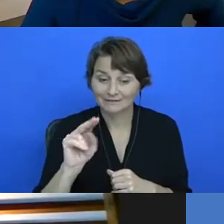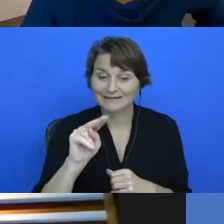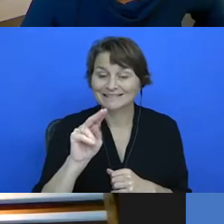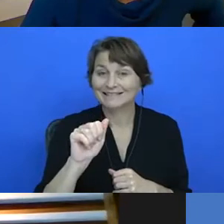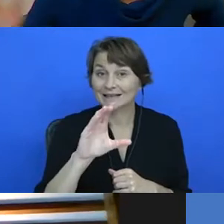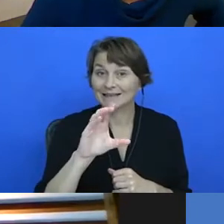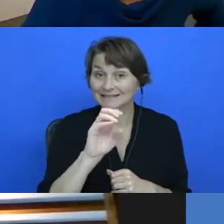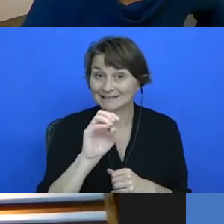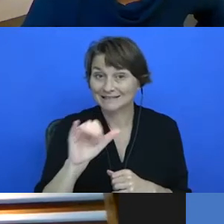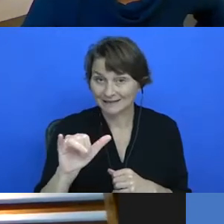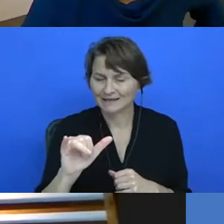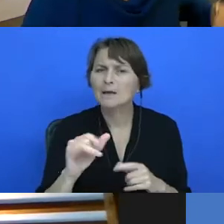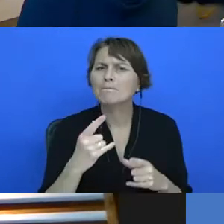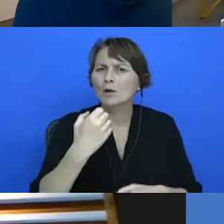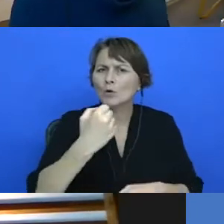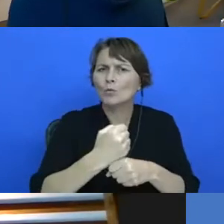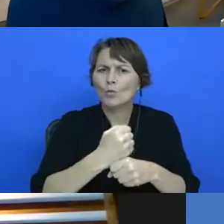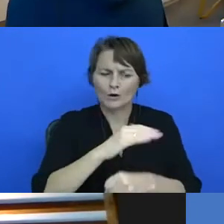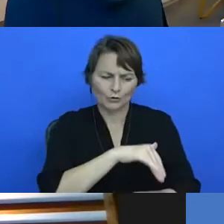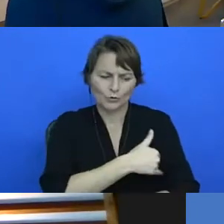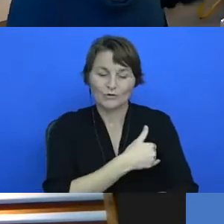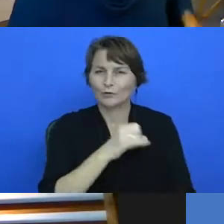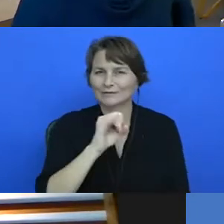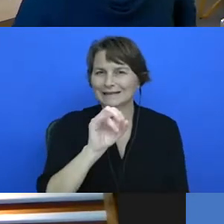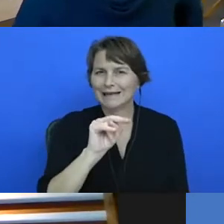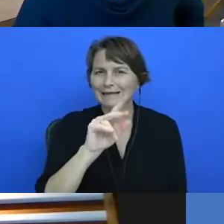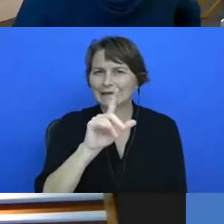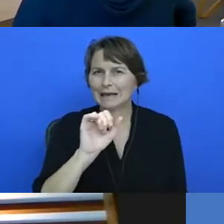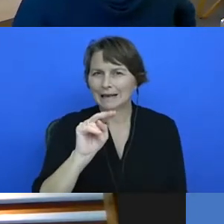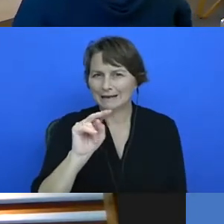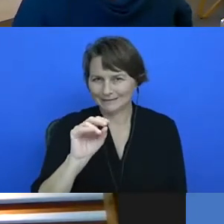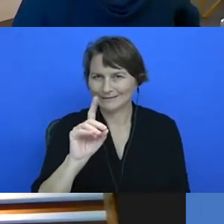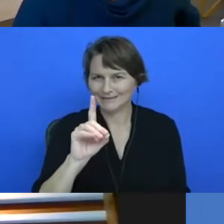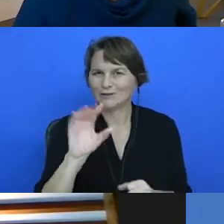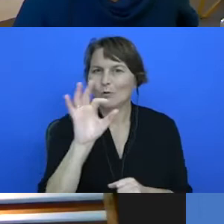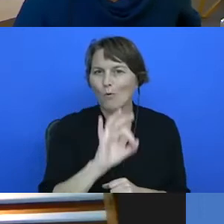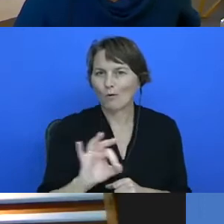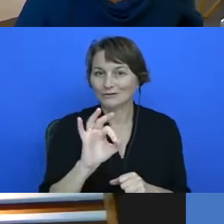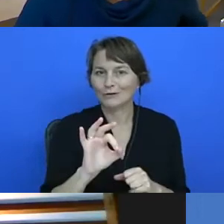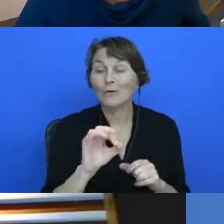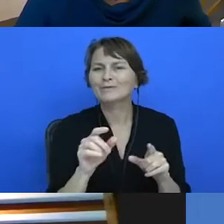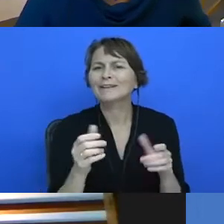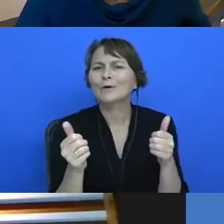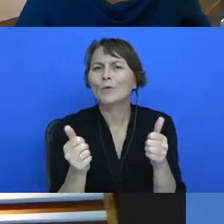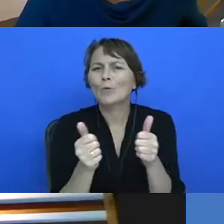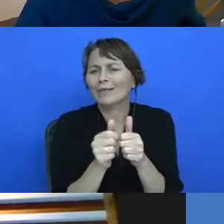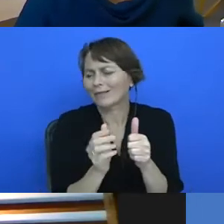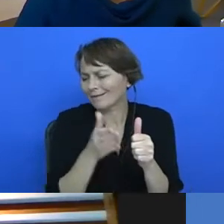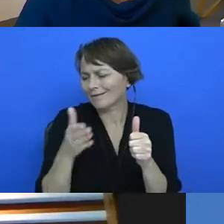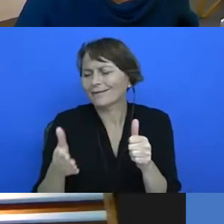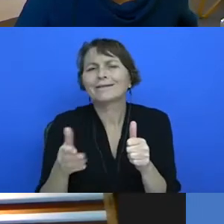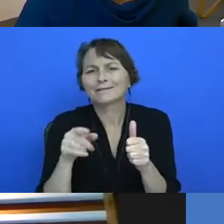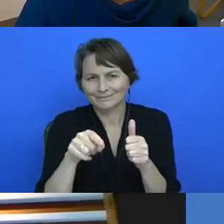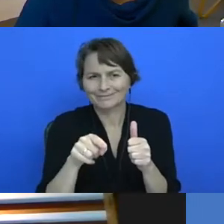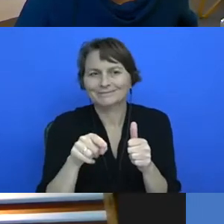of Applied Sciences together with Ingeborg, who is in the next office right behind me. I organized the 13th conference, for